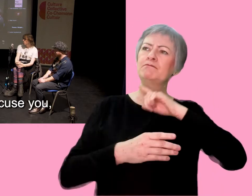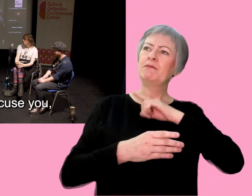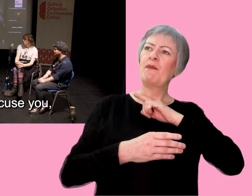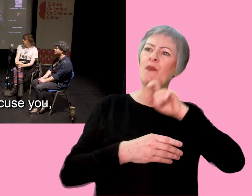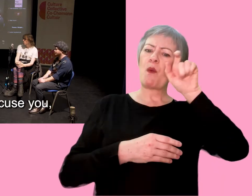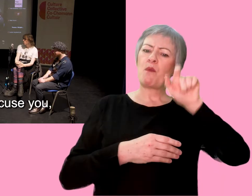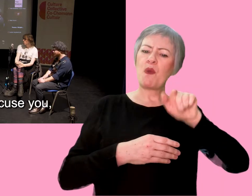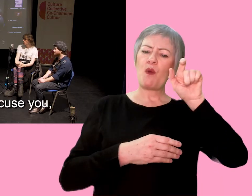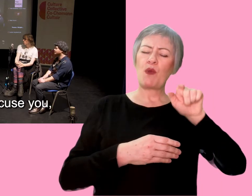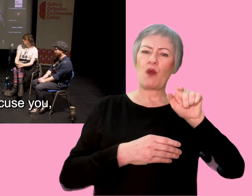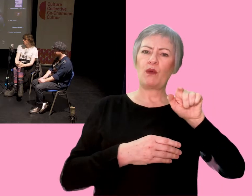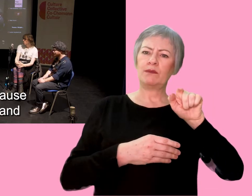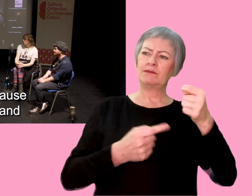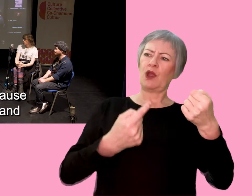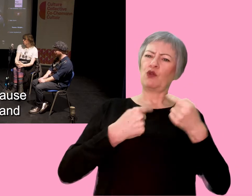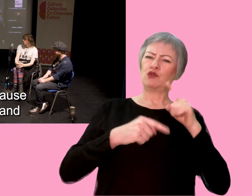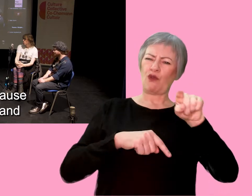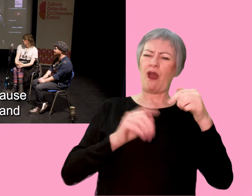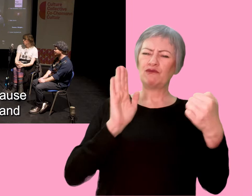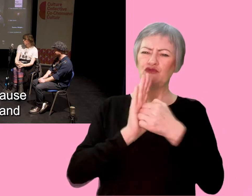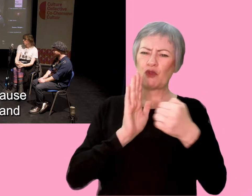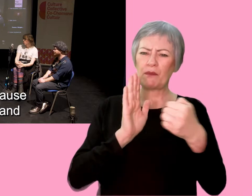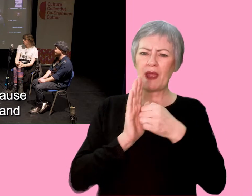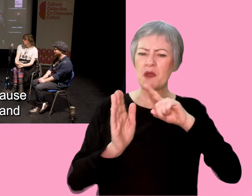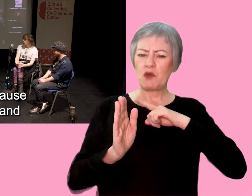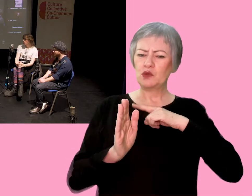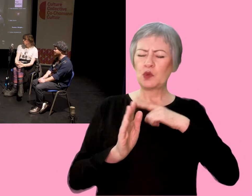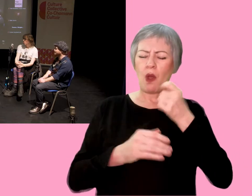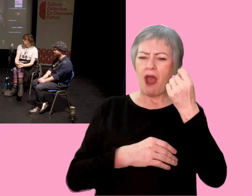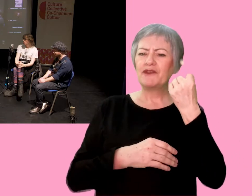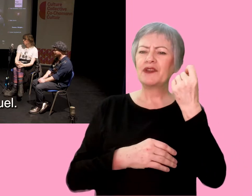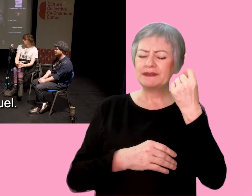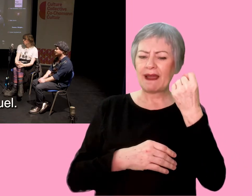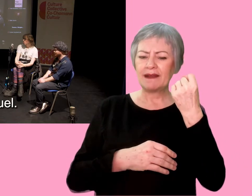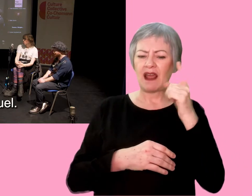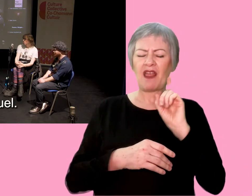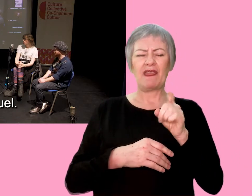Because people will accuse you are stupid because you don't understand. And that is